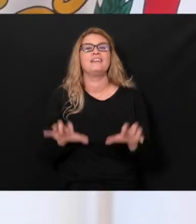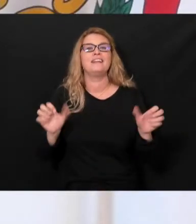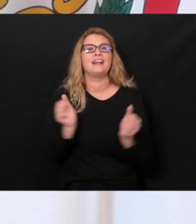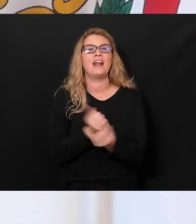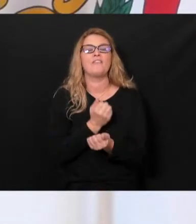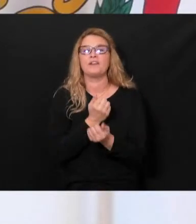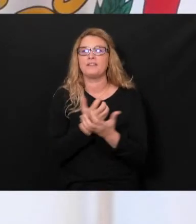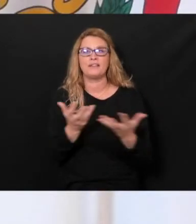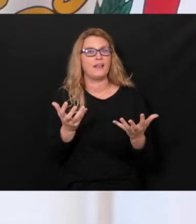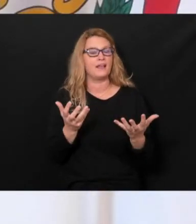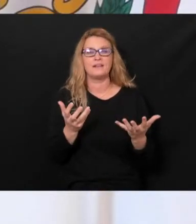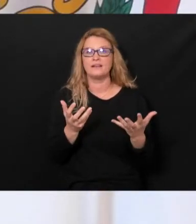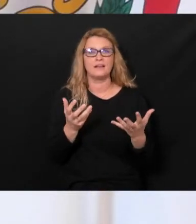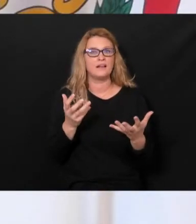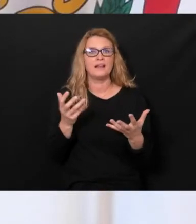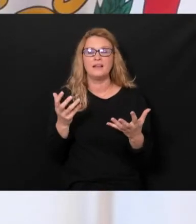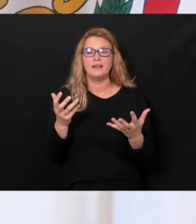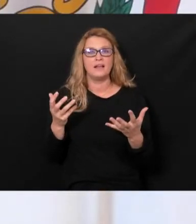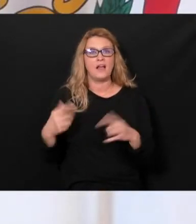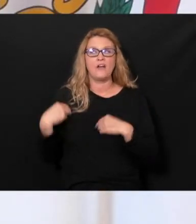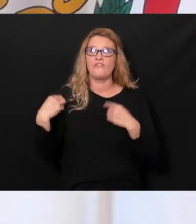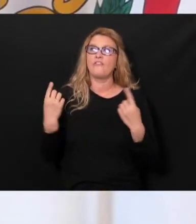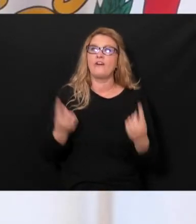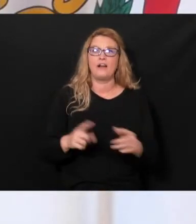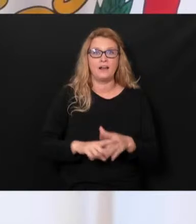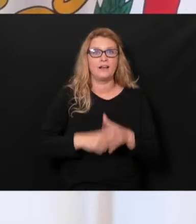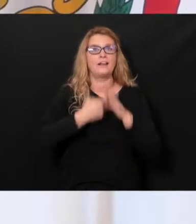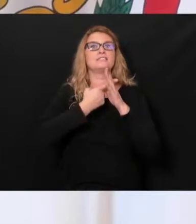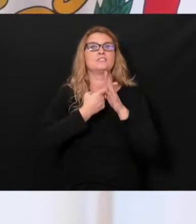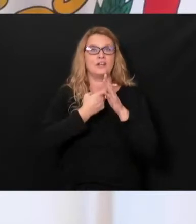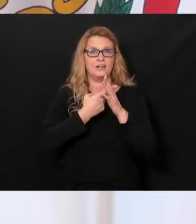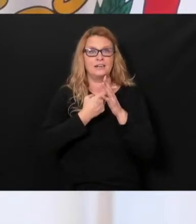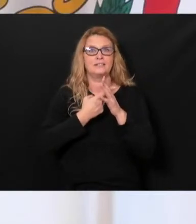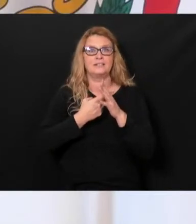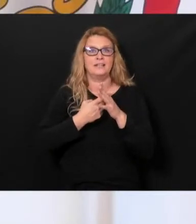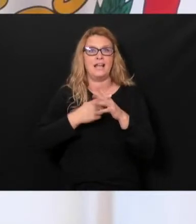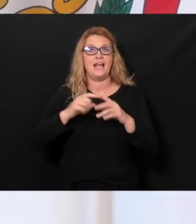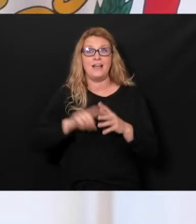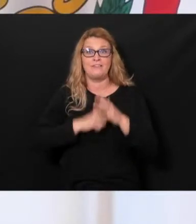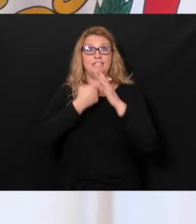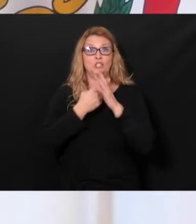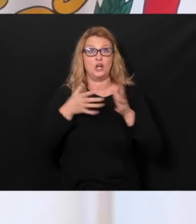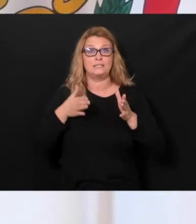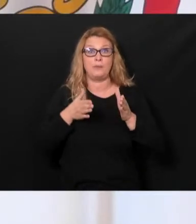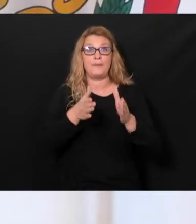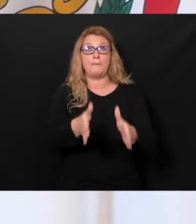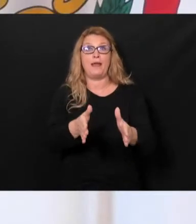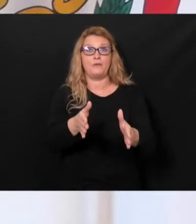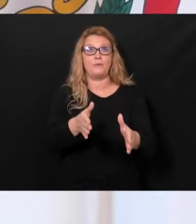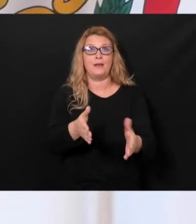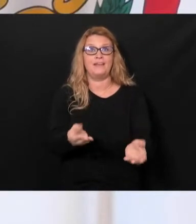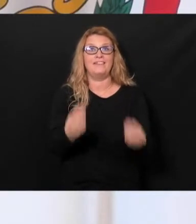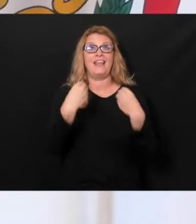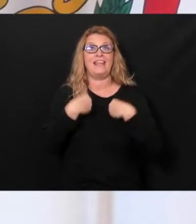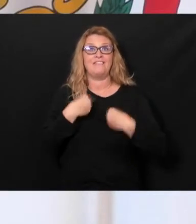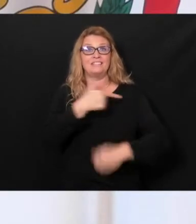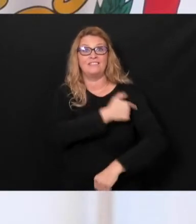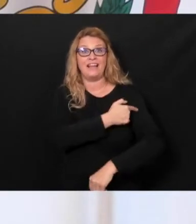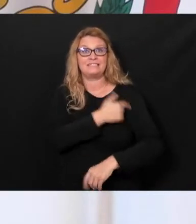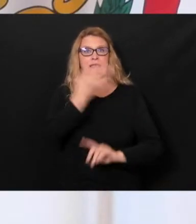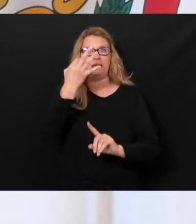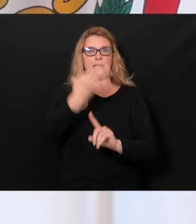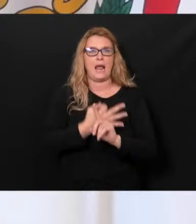were unbelievable, plus the fact that they put us on a pathway and they got us a vaccine in 9 months or